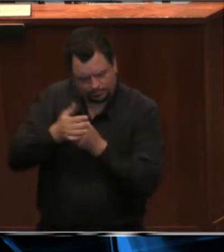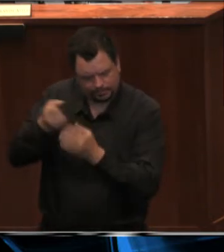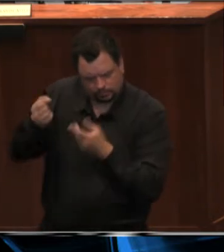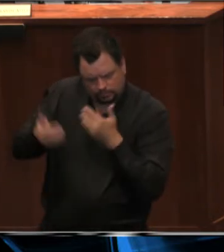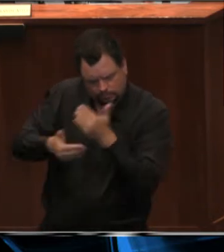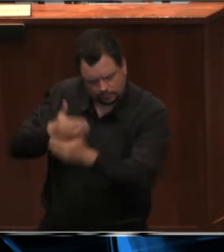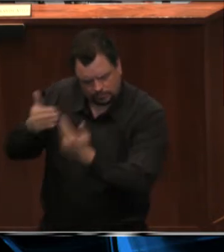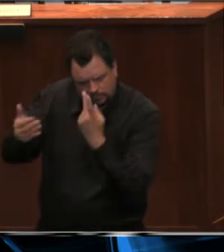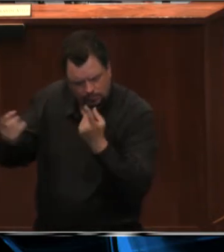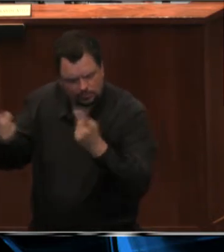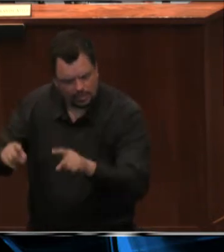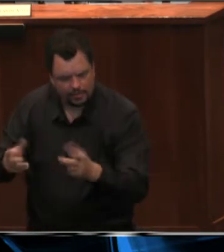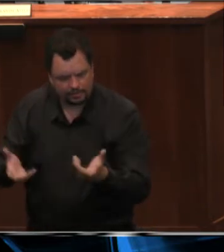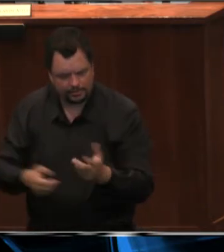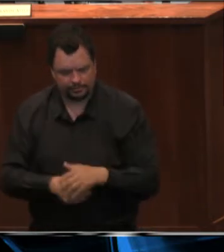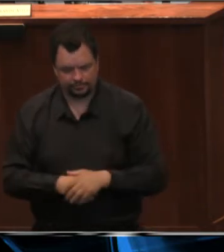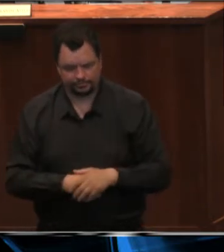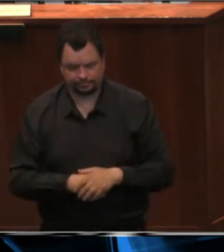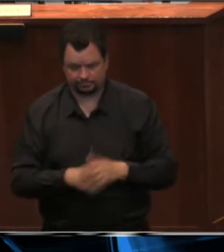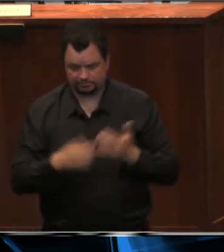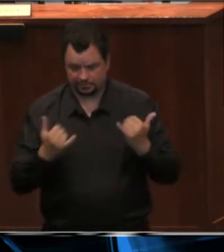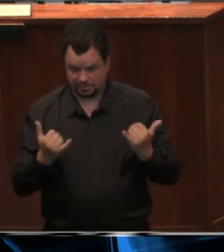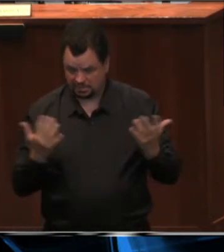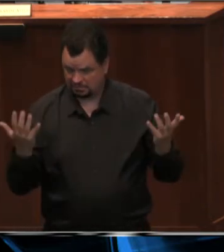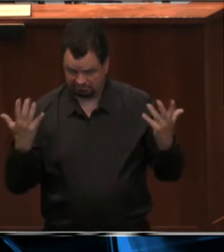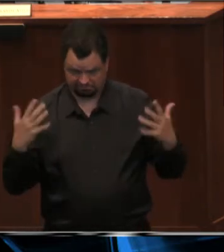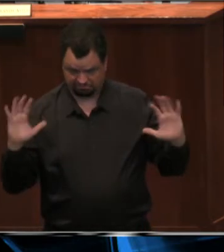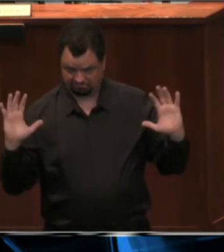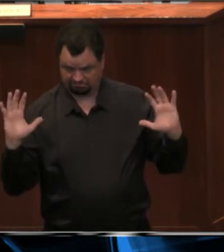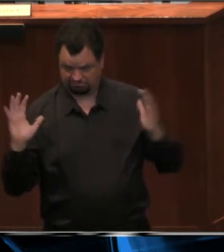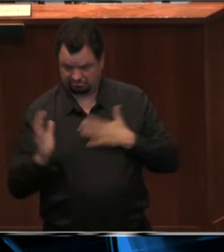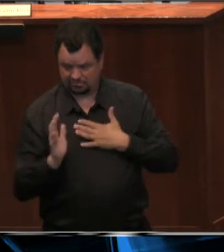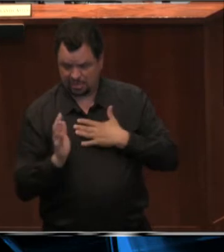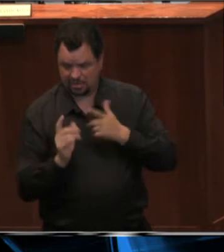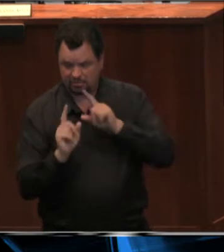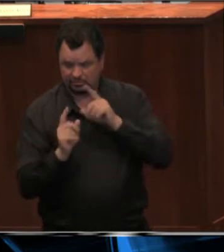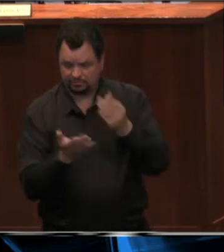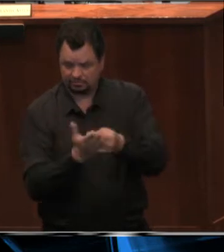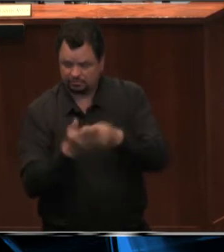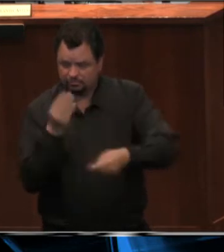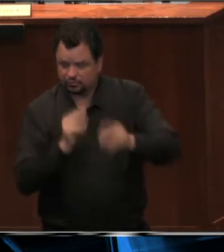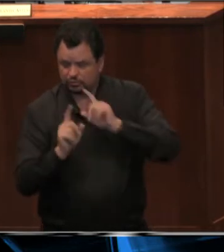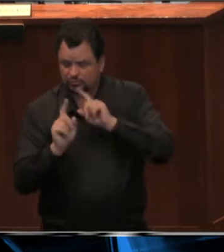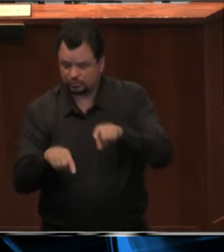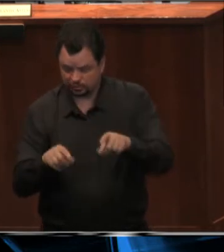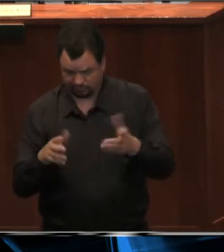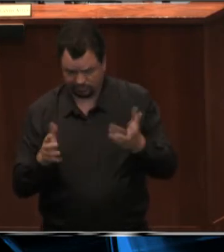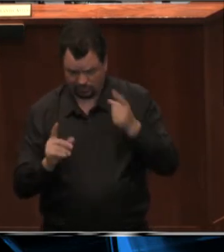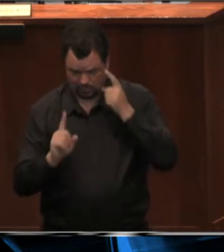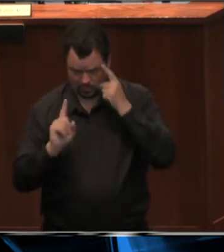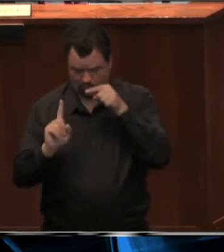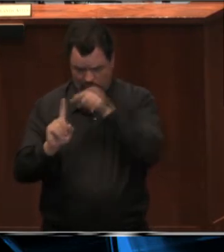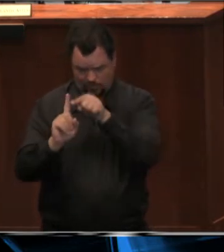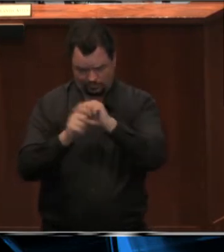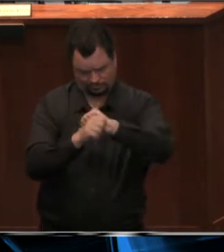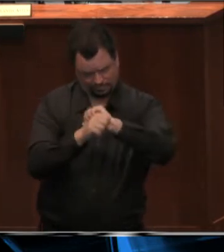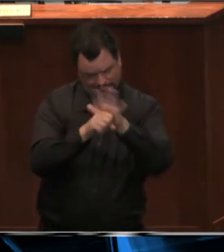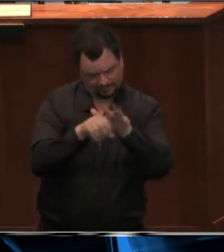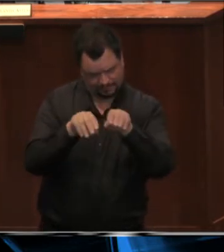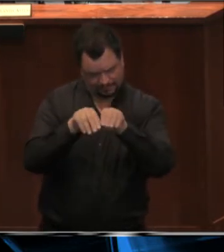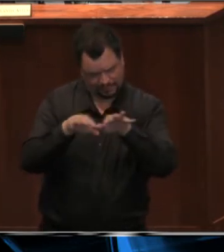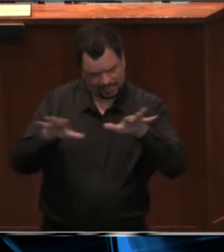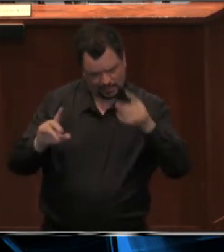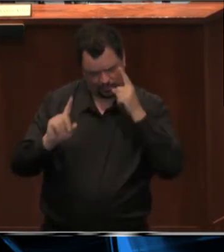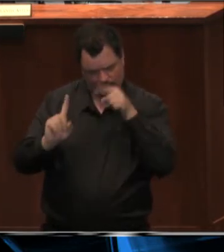I'm open to questions. Just a quick financial summary, because everything we're doing is COVID. Well, not everything. We're still continuing to run a public health department completely, but all the